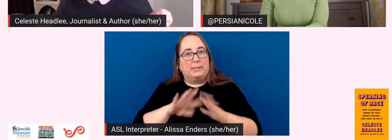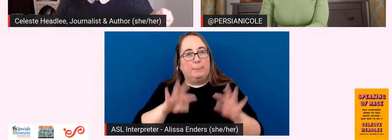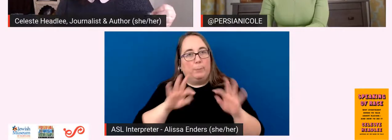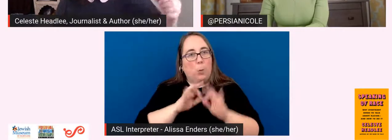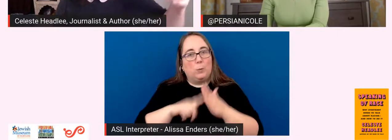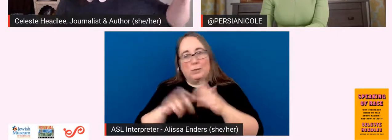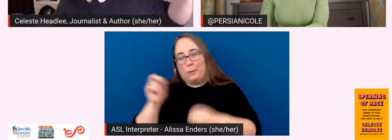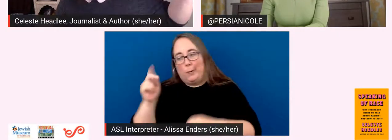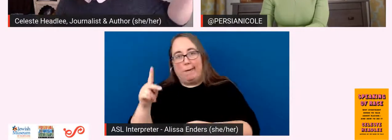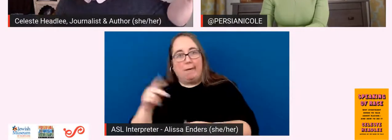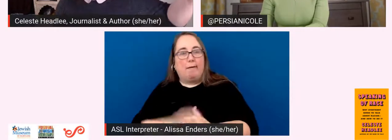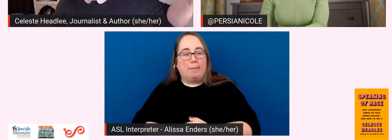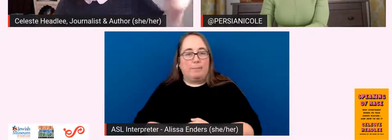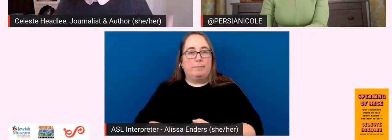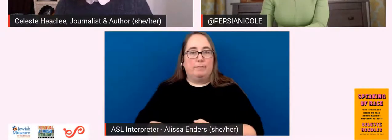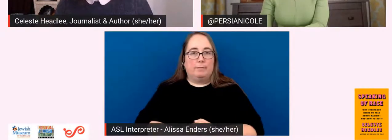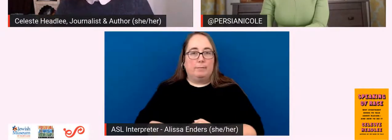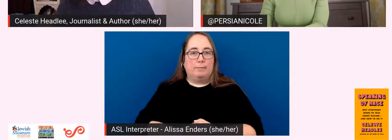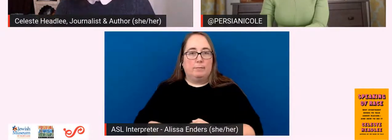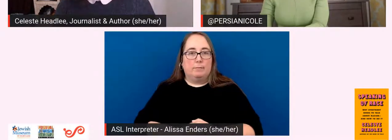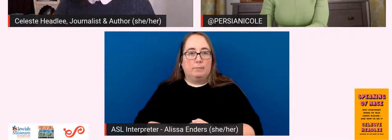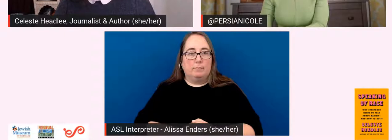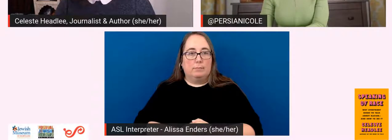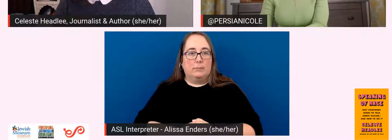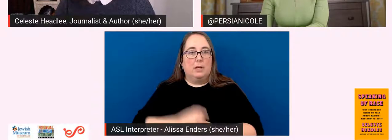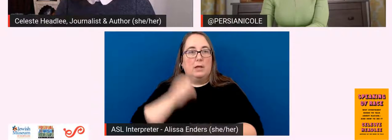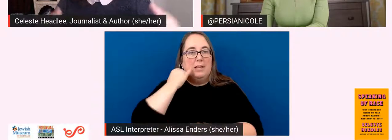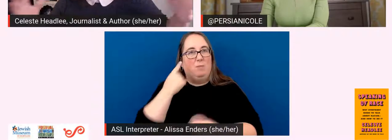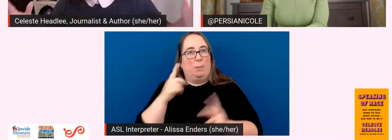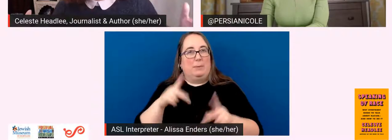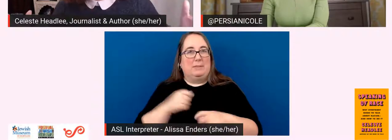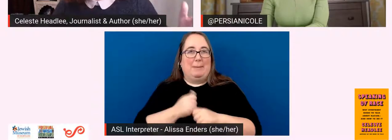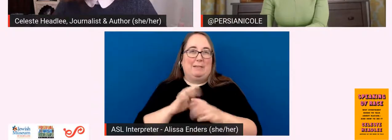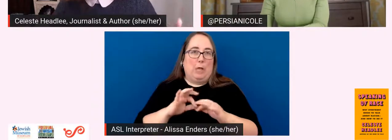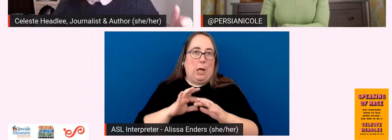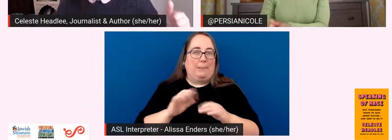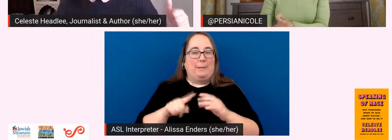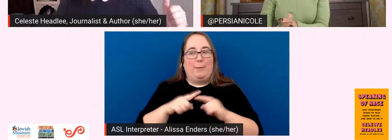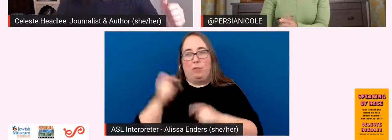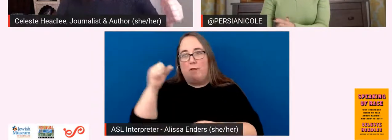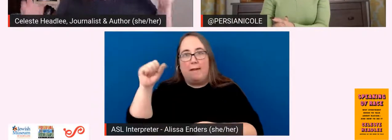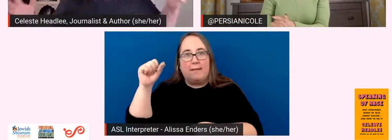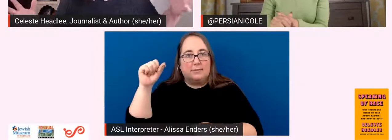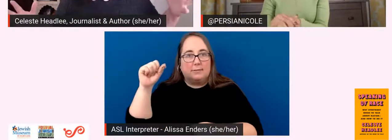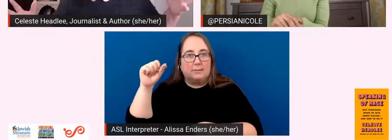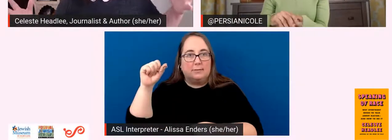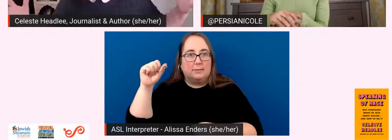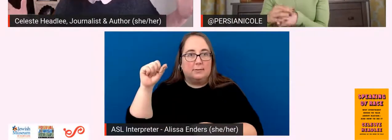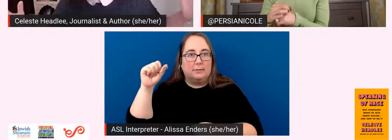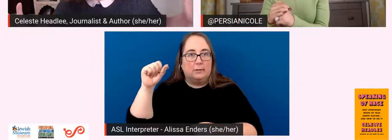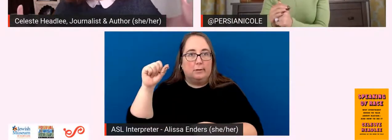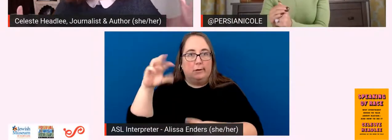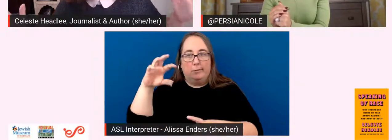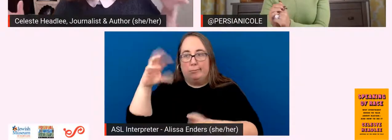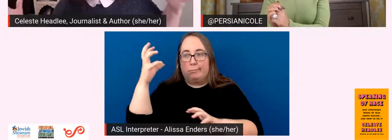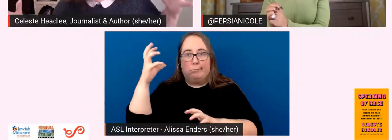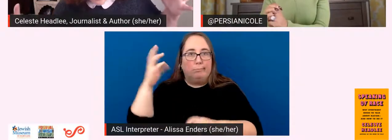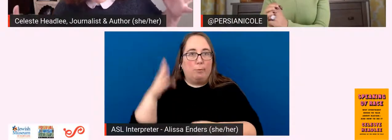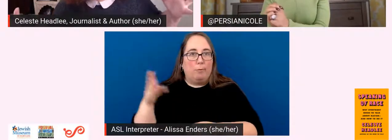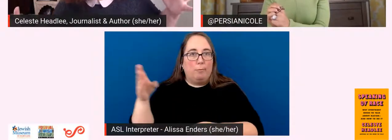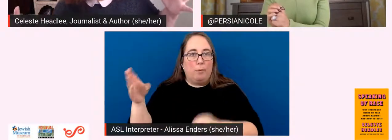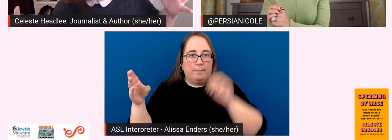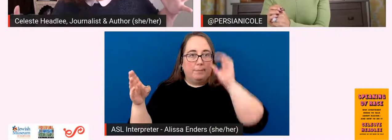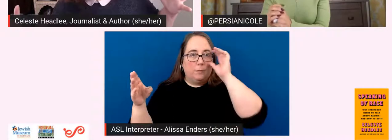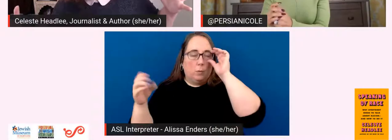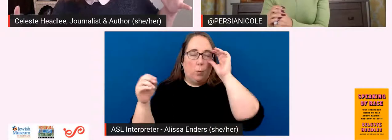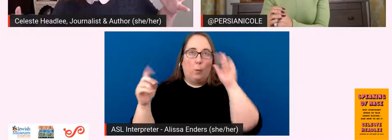okay. If somebody makes some comment about the riots tearing up Baltimore or